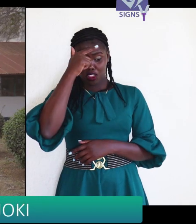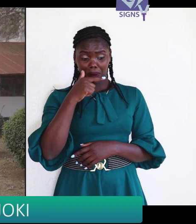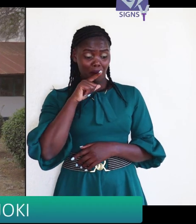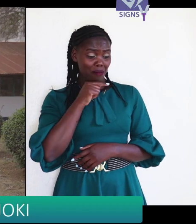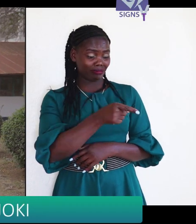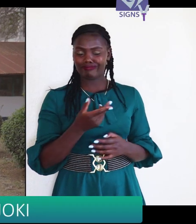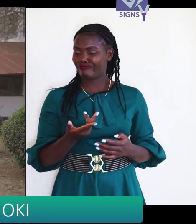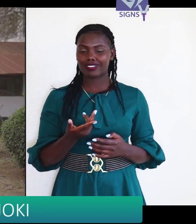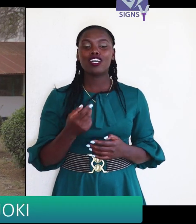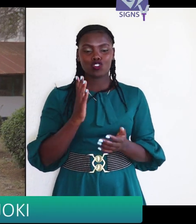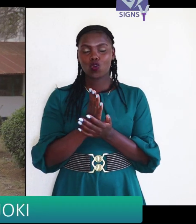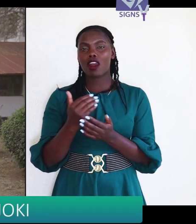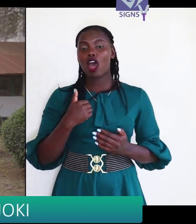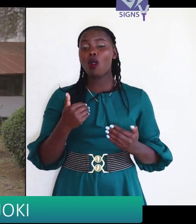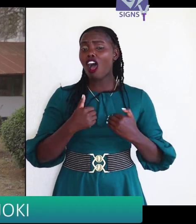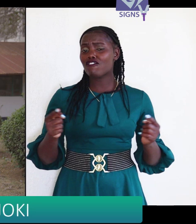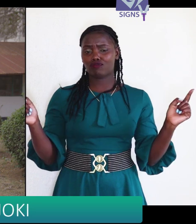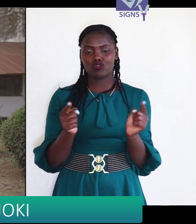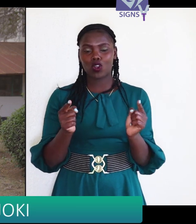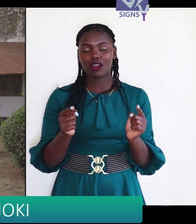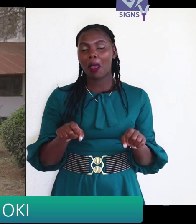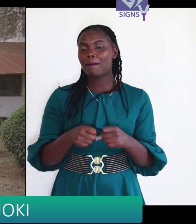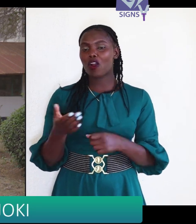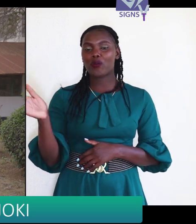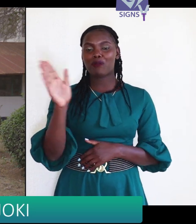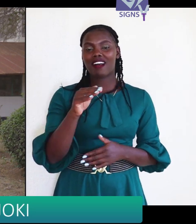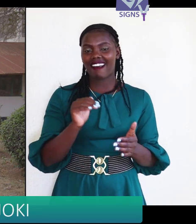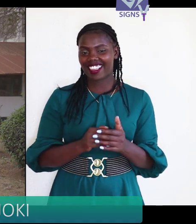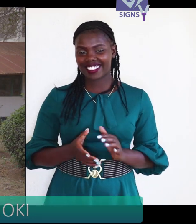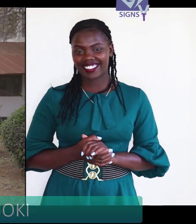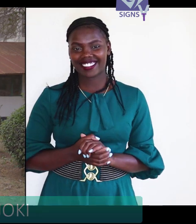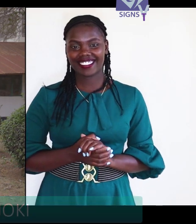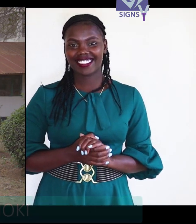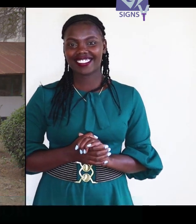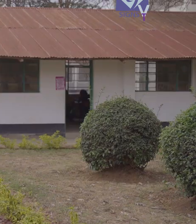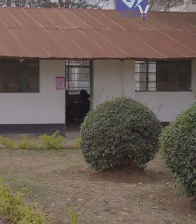story on Samuel's life. Now, we go on a break and we will be right back.